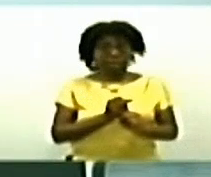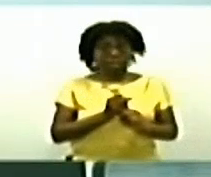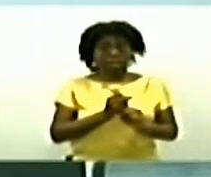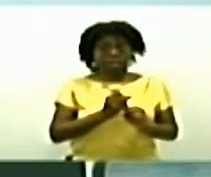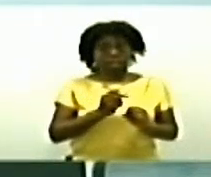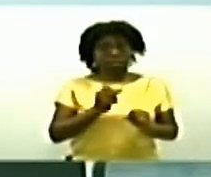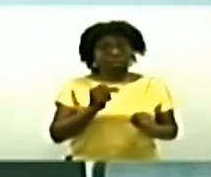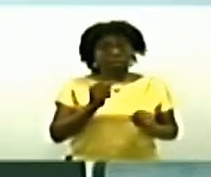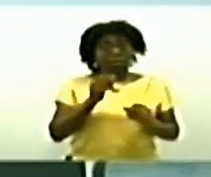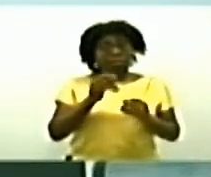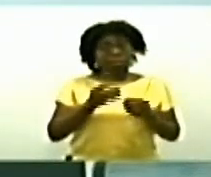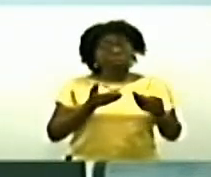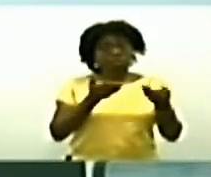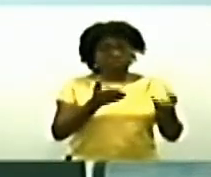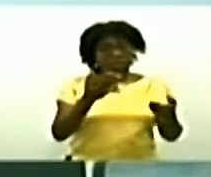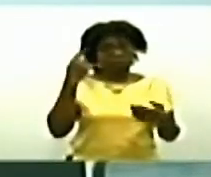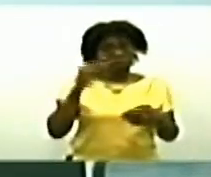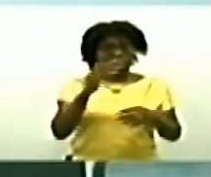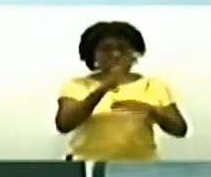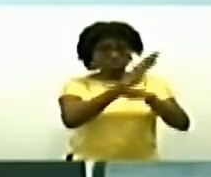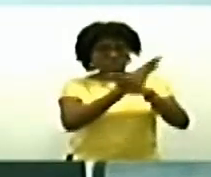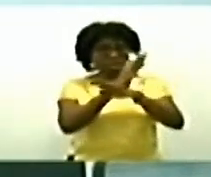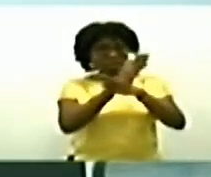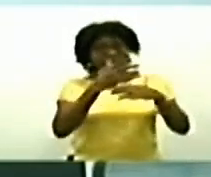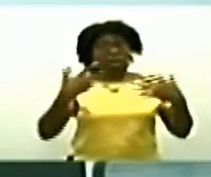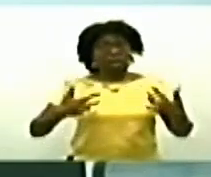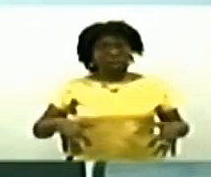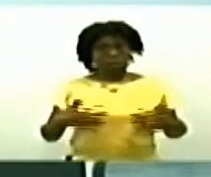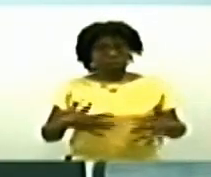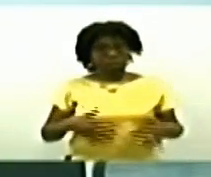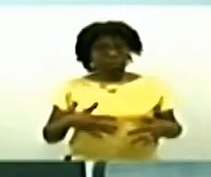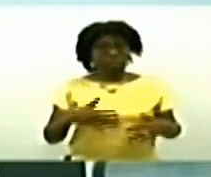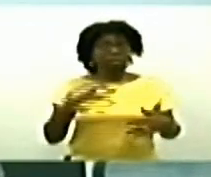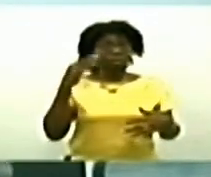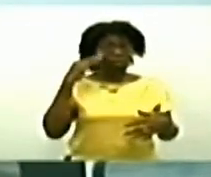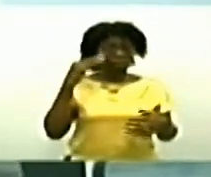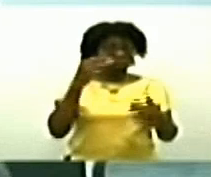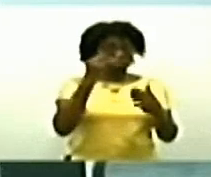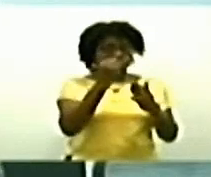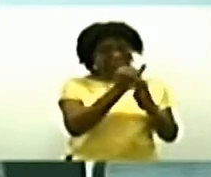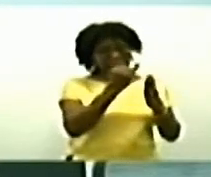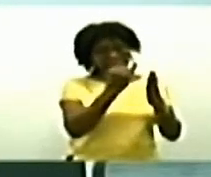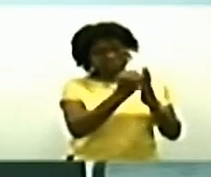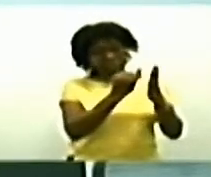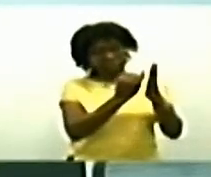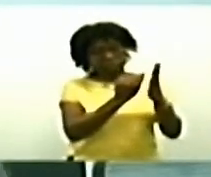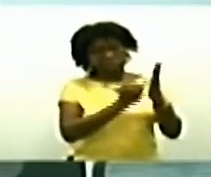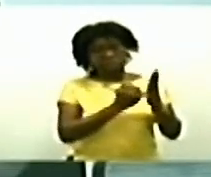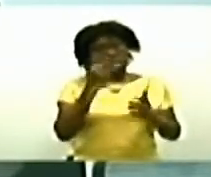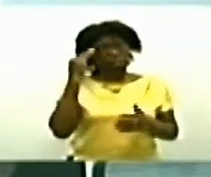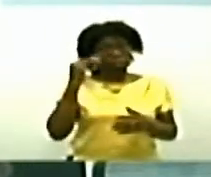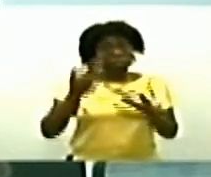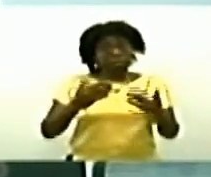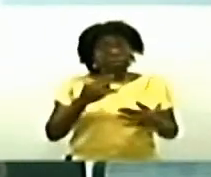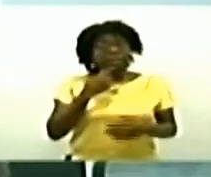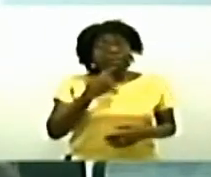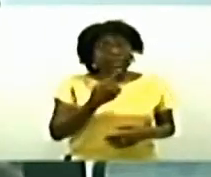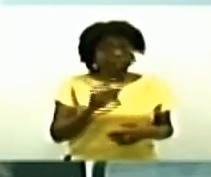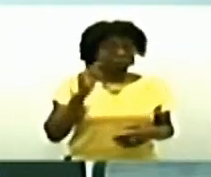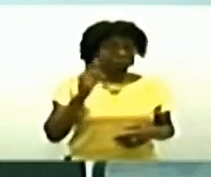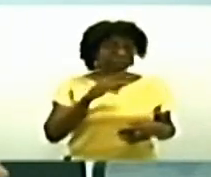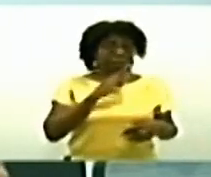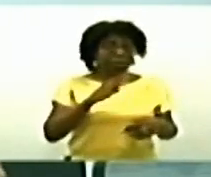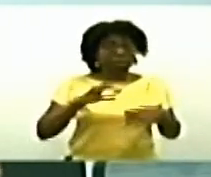clothing. I'm not saying the fact that you itemize, I know it may be said that, okay, these things will be done, but the fact that you itemize the